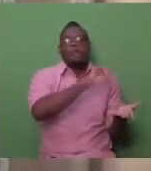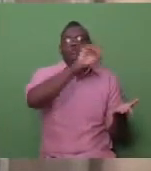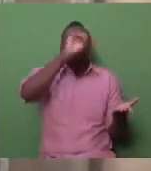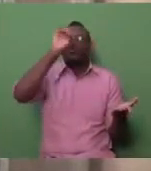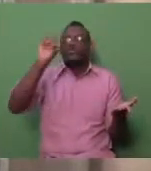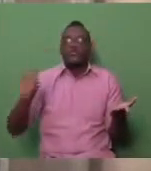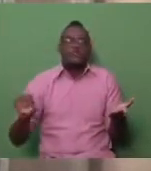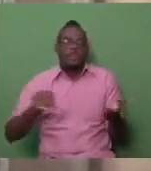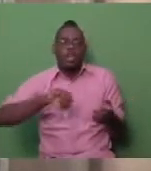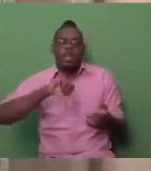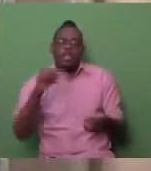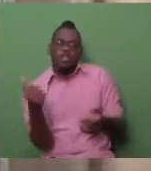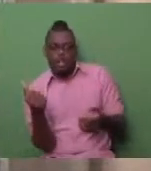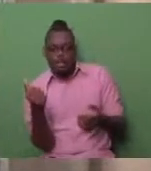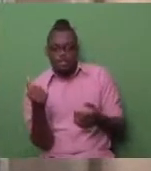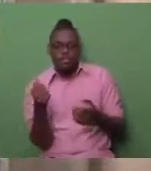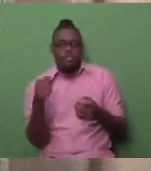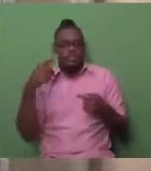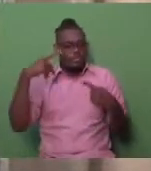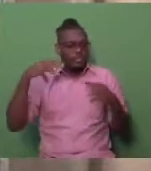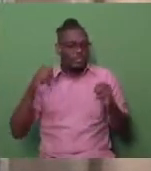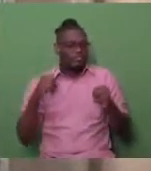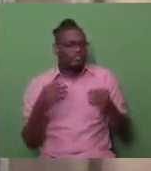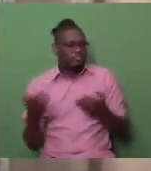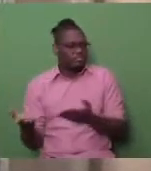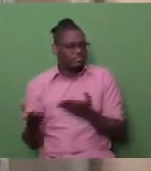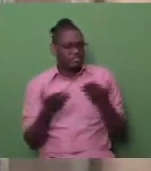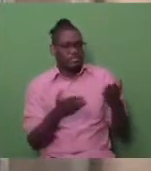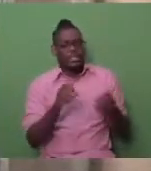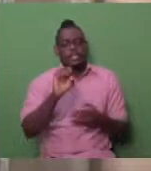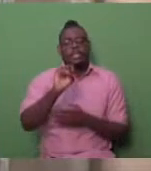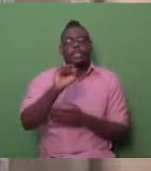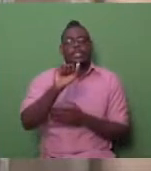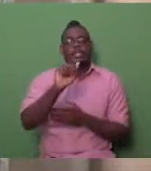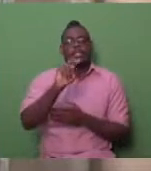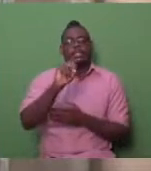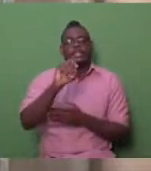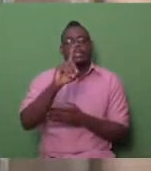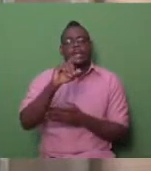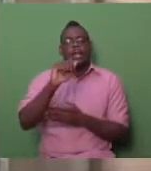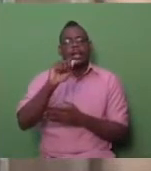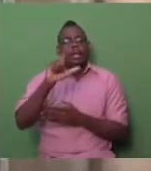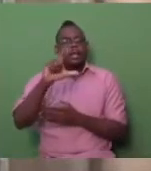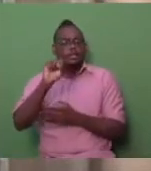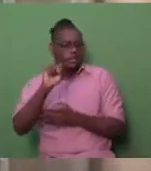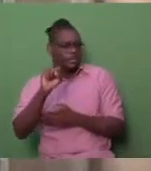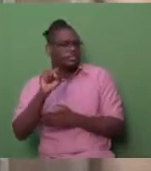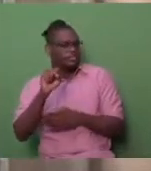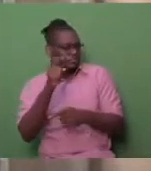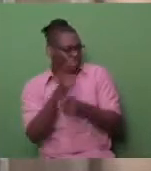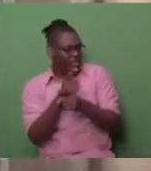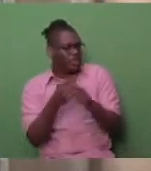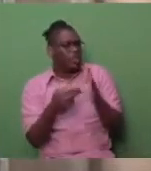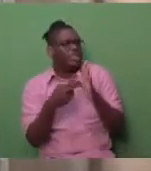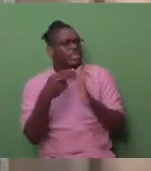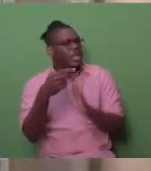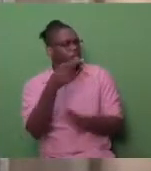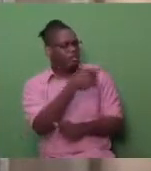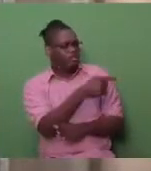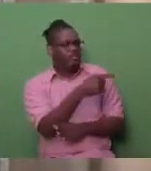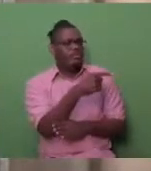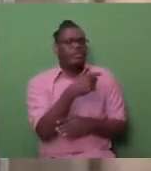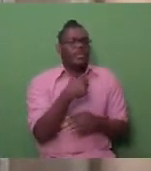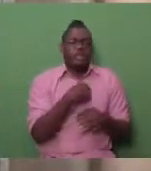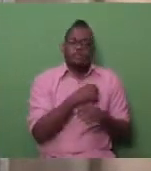for sandals. Boko Reef, I think it was called. There was a company. Now we have no sandals, we have no